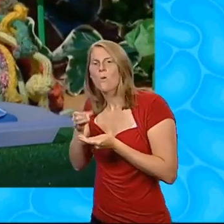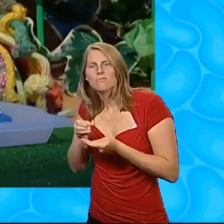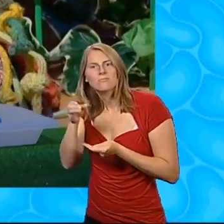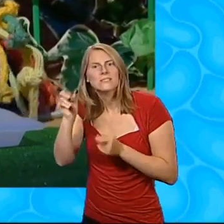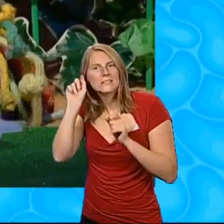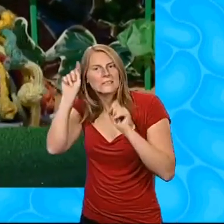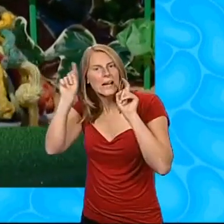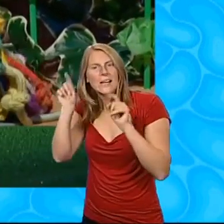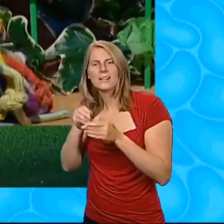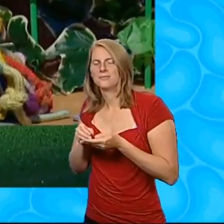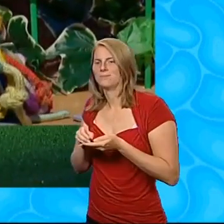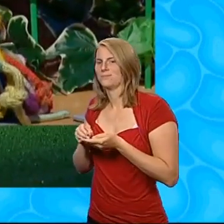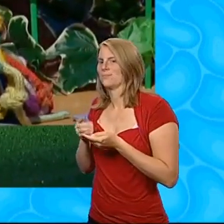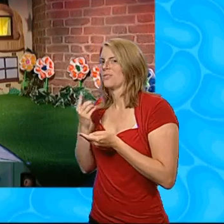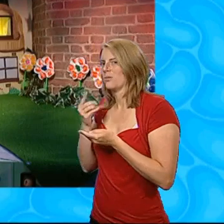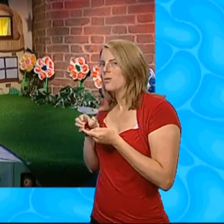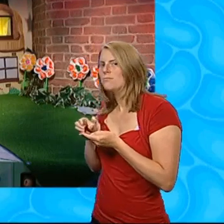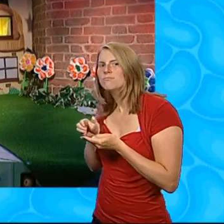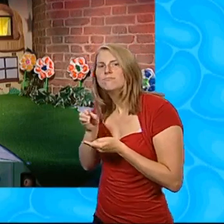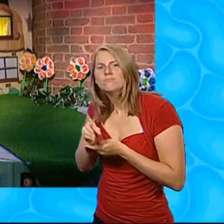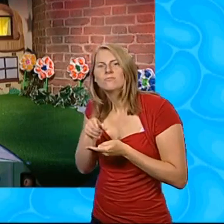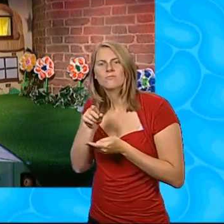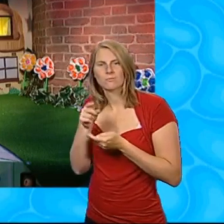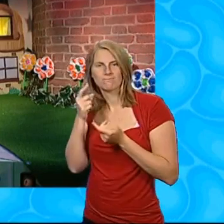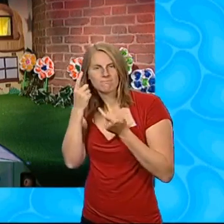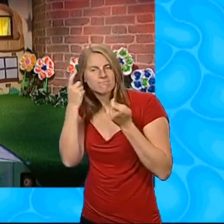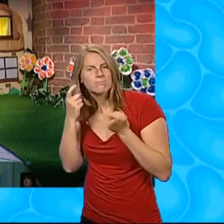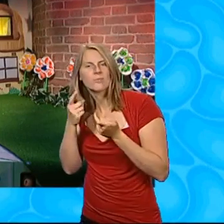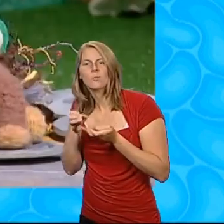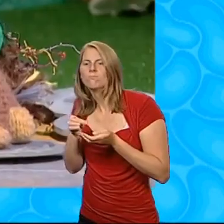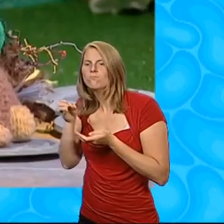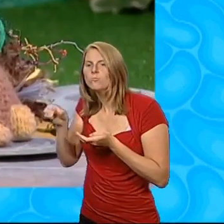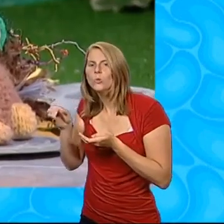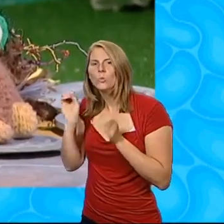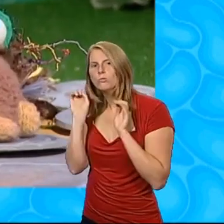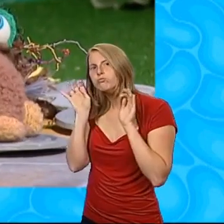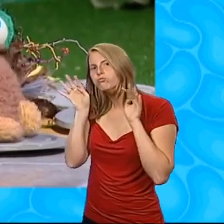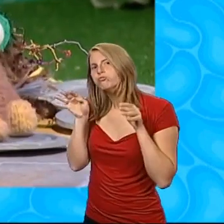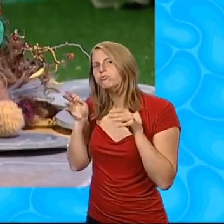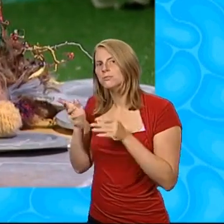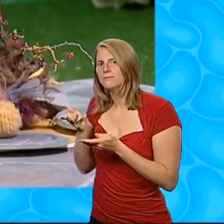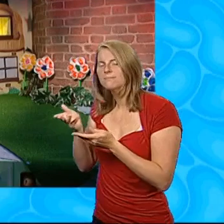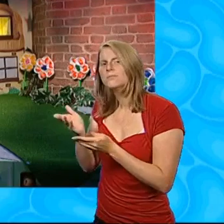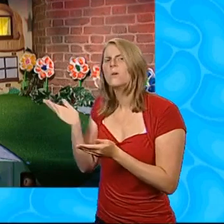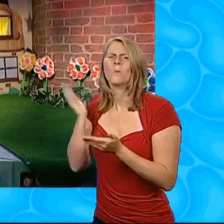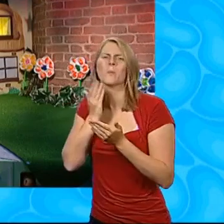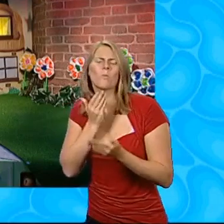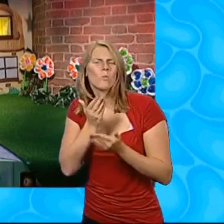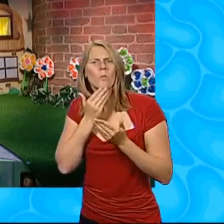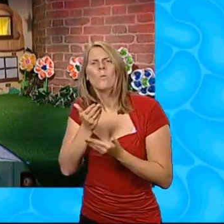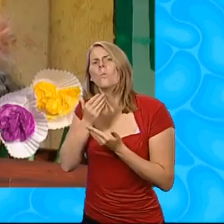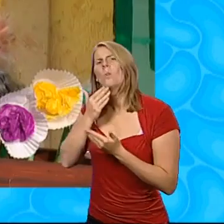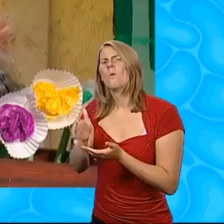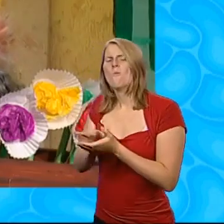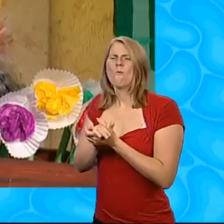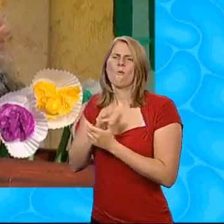it. Okay. And Stick, there's one for you. And Dib, I'll just put it Thank down there for you. you. And Dib-Dab, I'll keep yours down here.